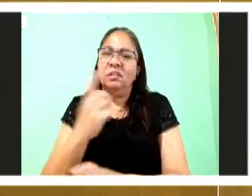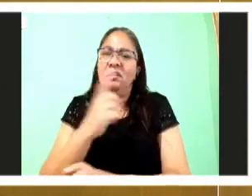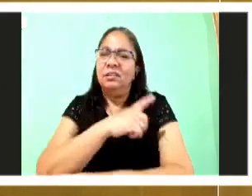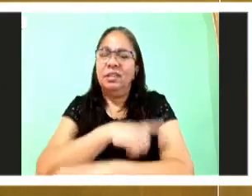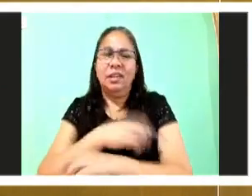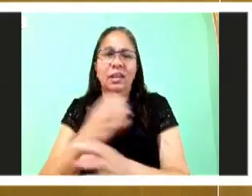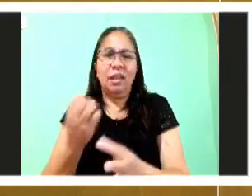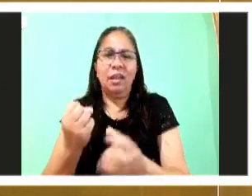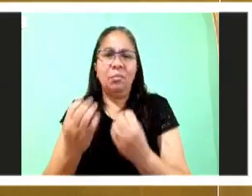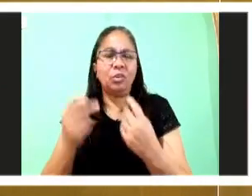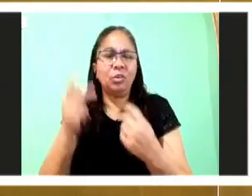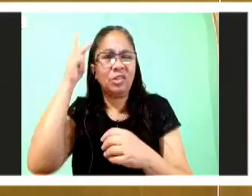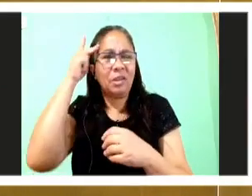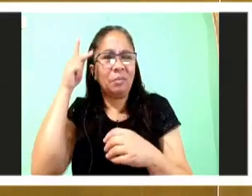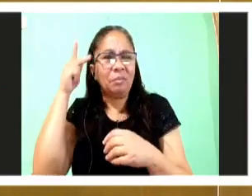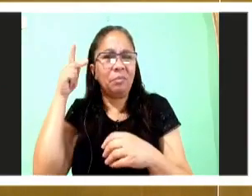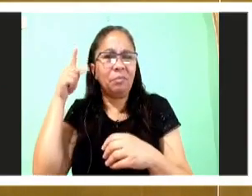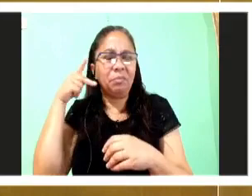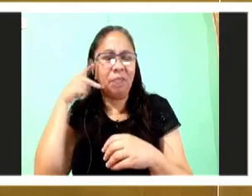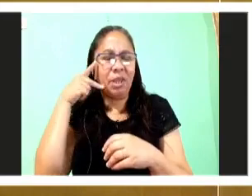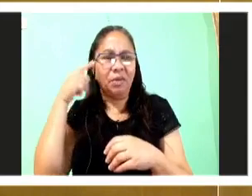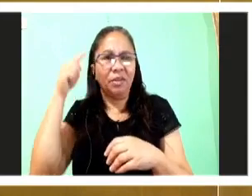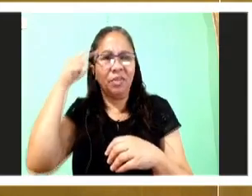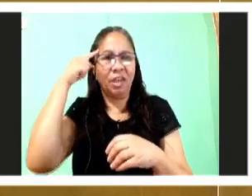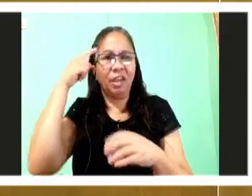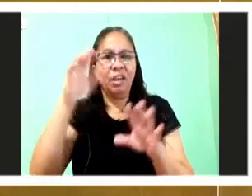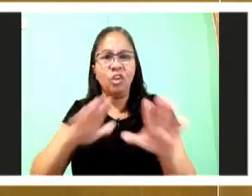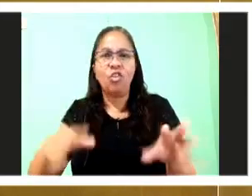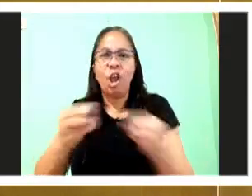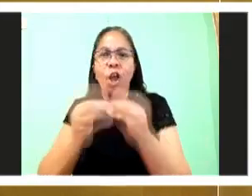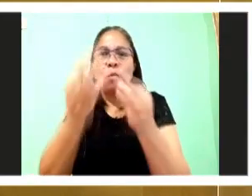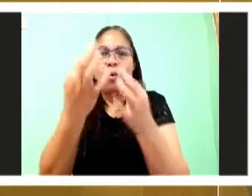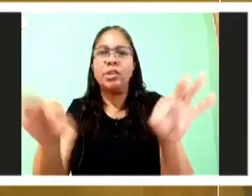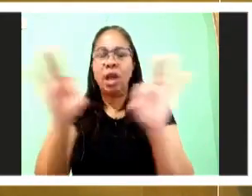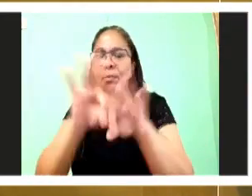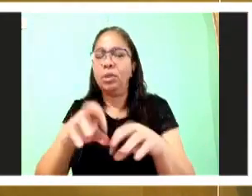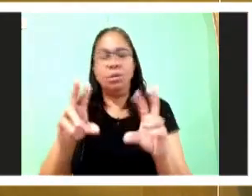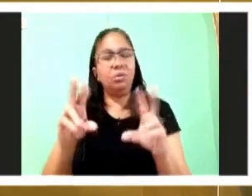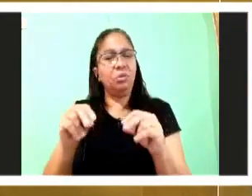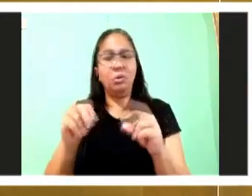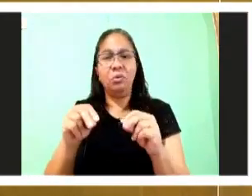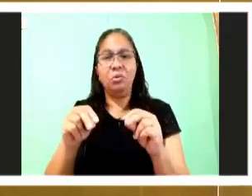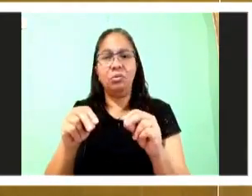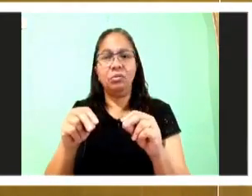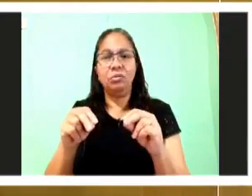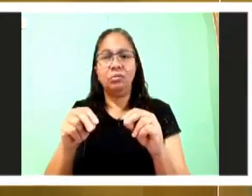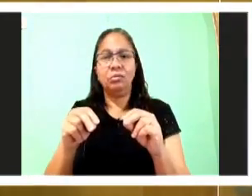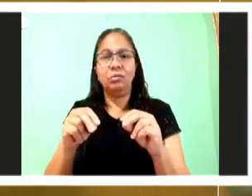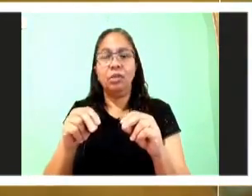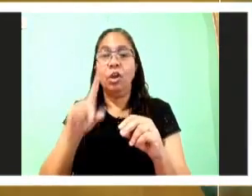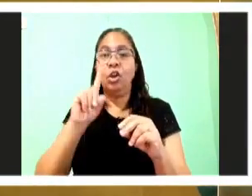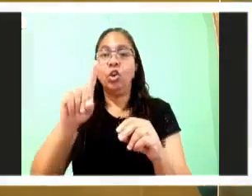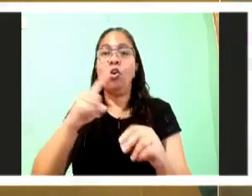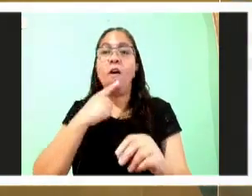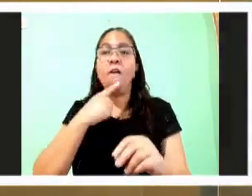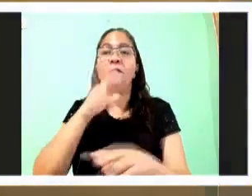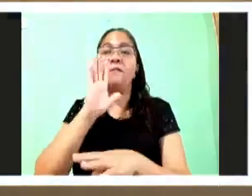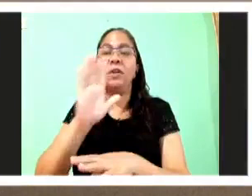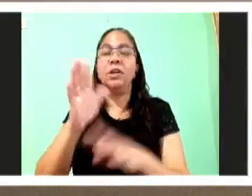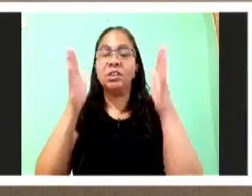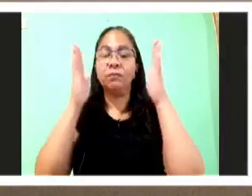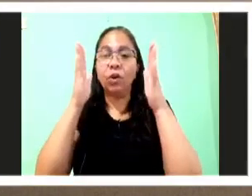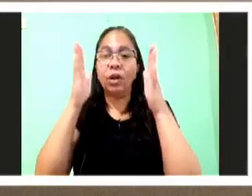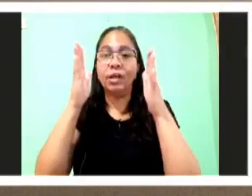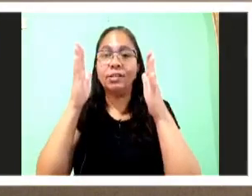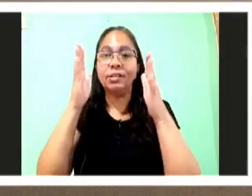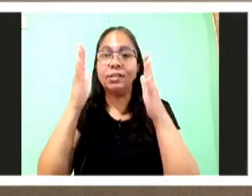make the children their first commitment. The children are not your first commitment. Your first commitment is God. That's your